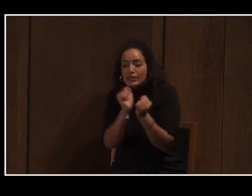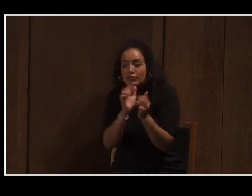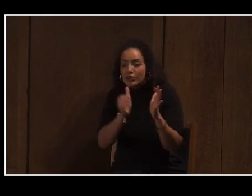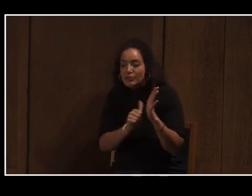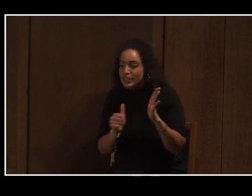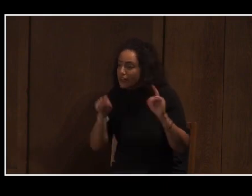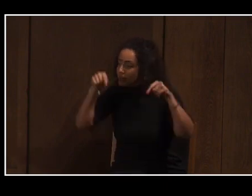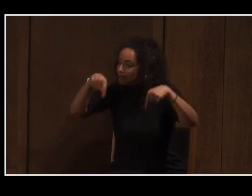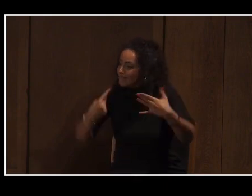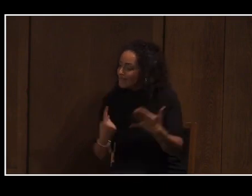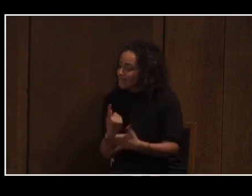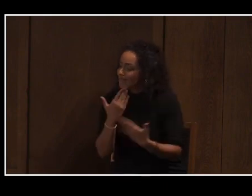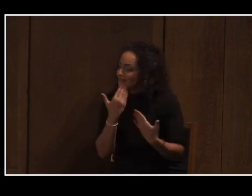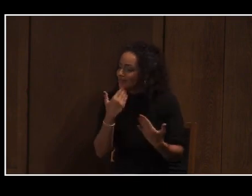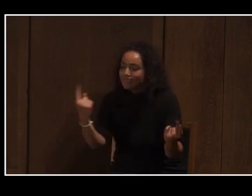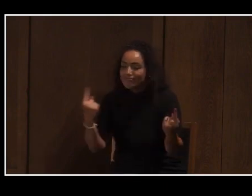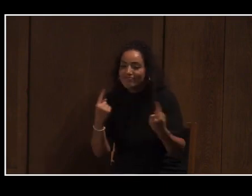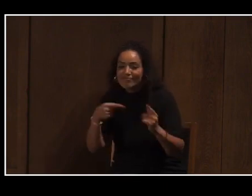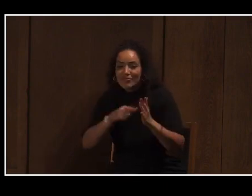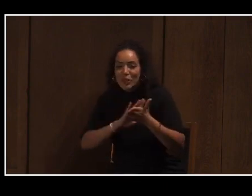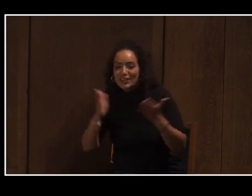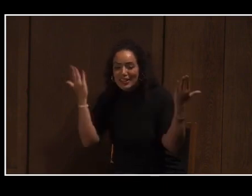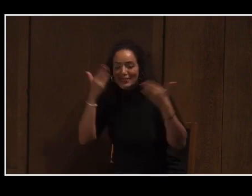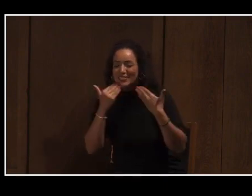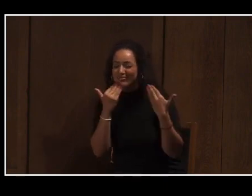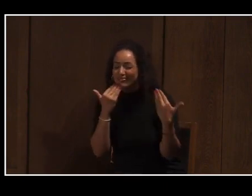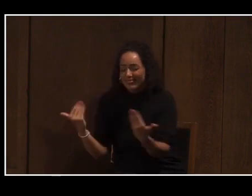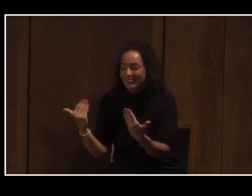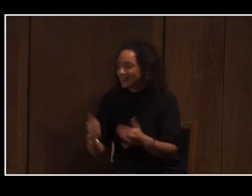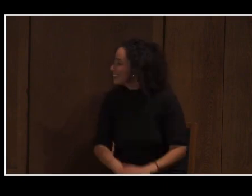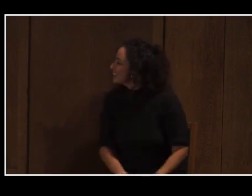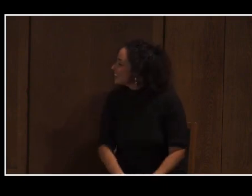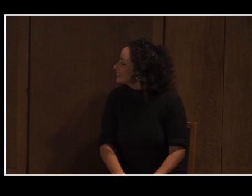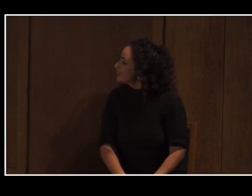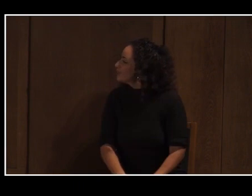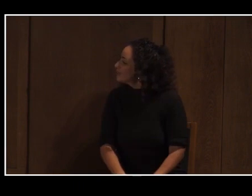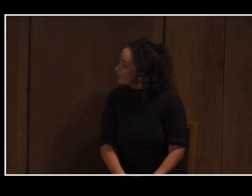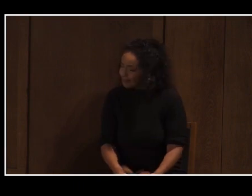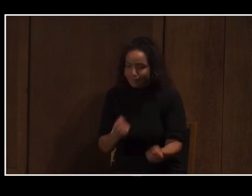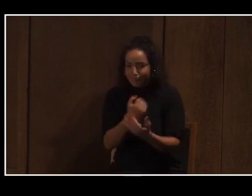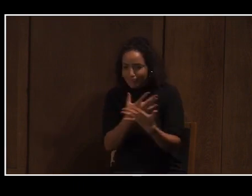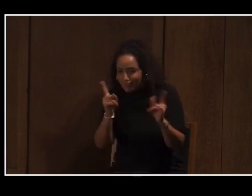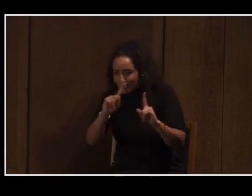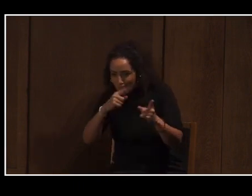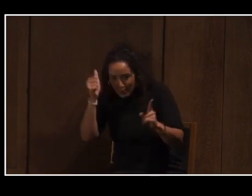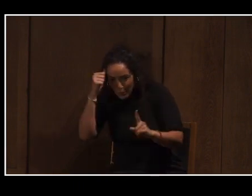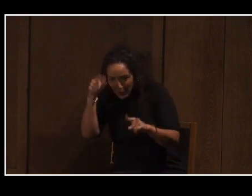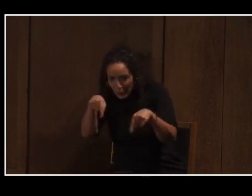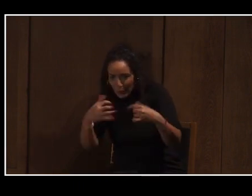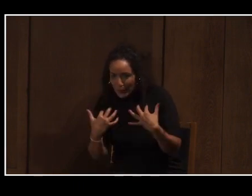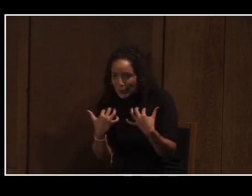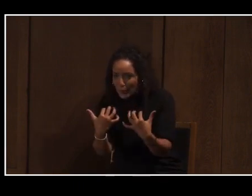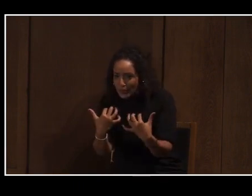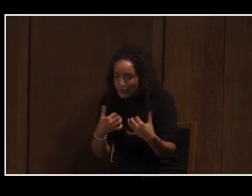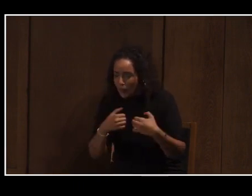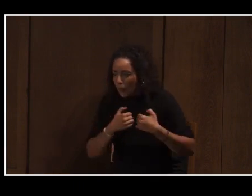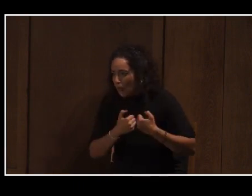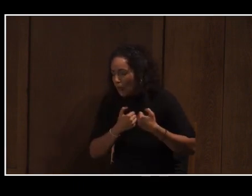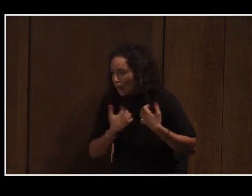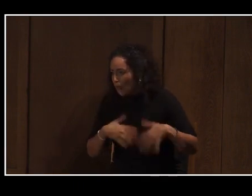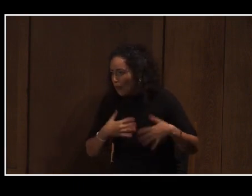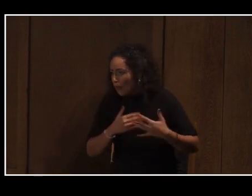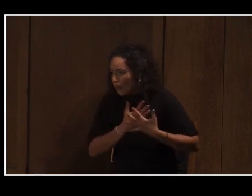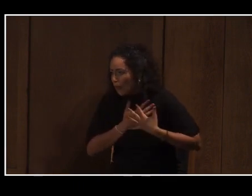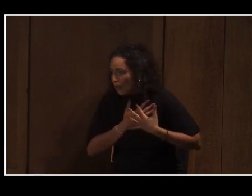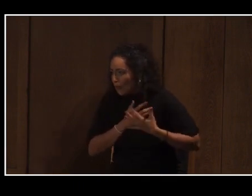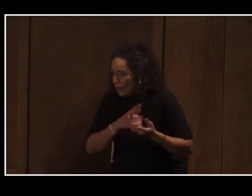you all for coming down on this Thursday evening. There are a lot of familiar faces in the audience, and we're really grateful to be building with you all,